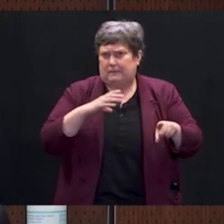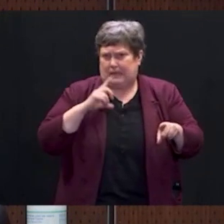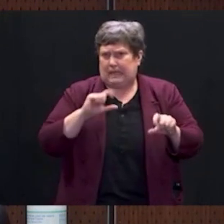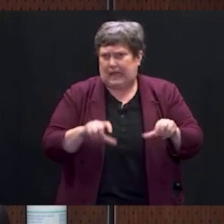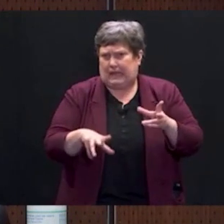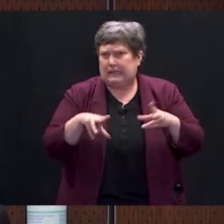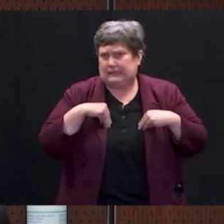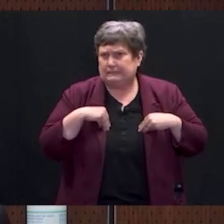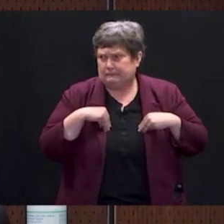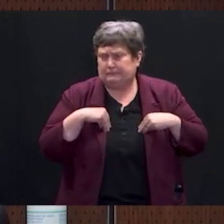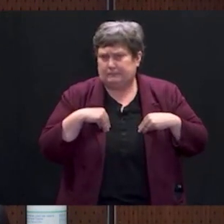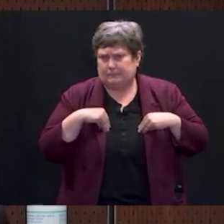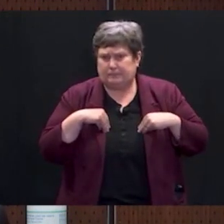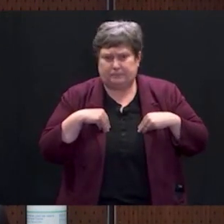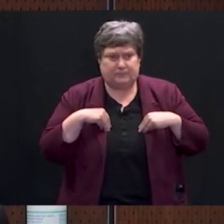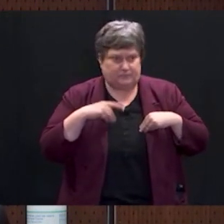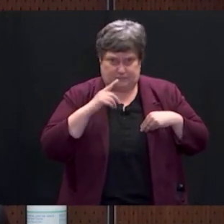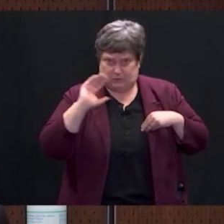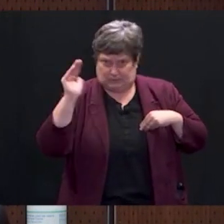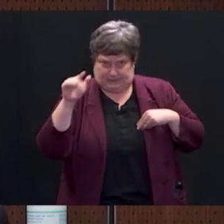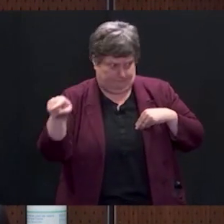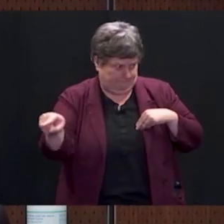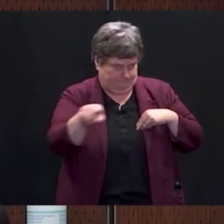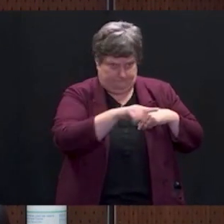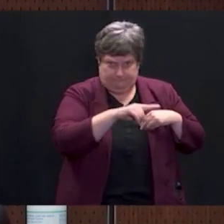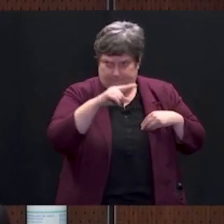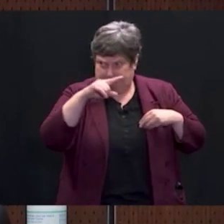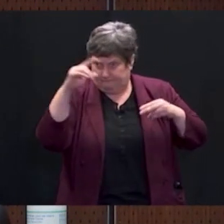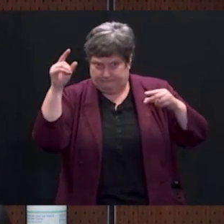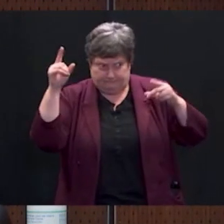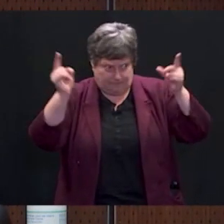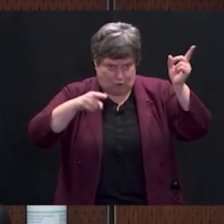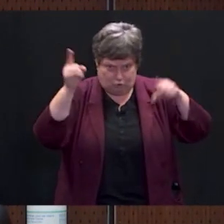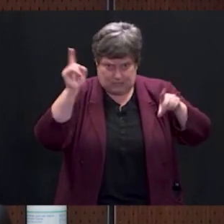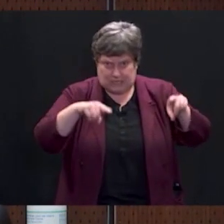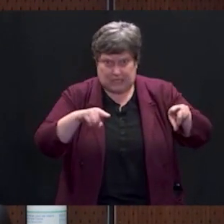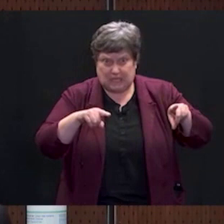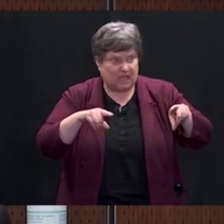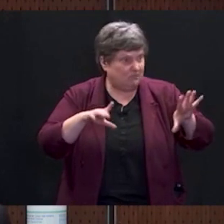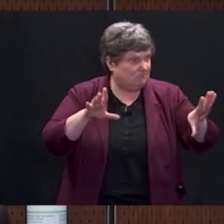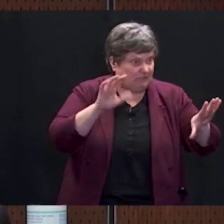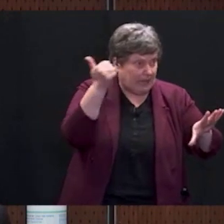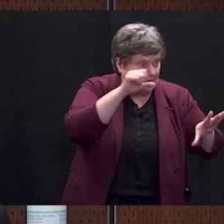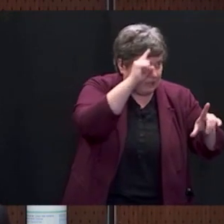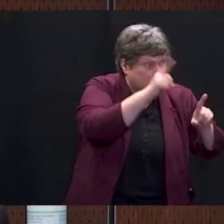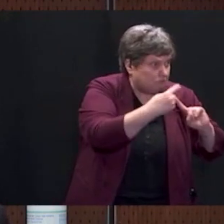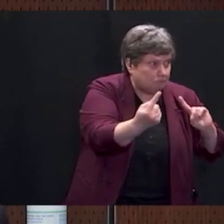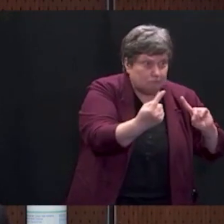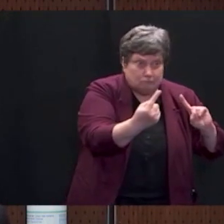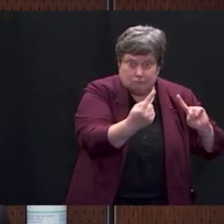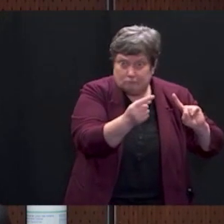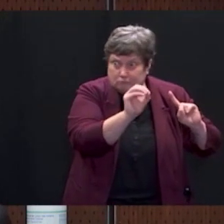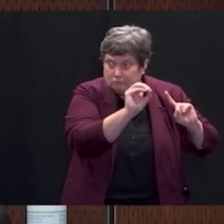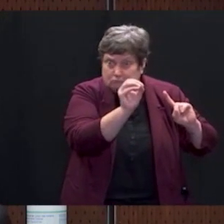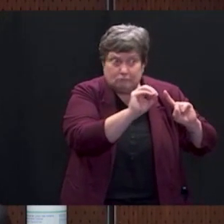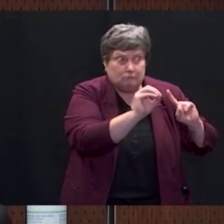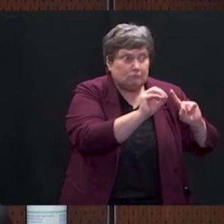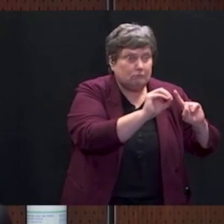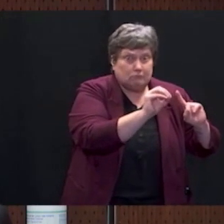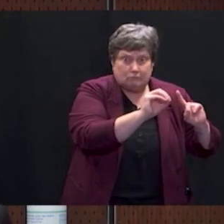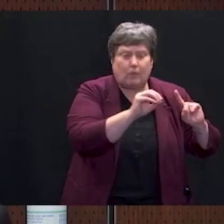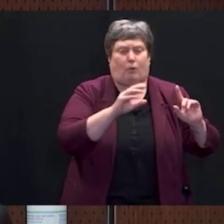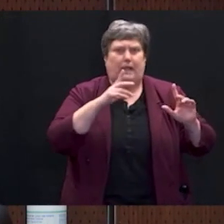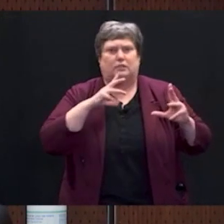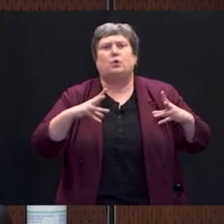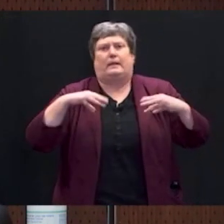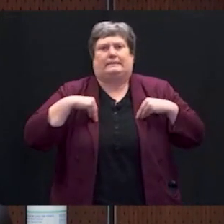sub-amendment. So I'm seeing unanimous consent unless somebody objects. So that